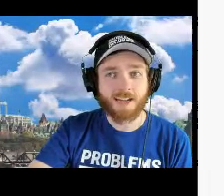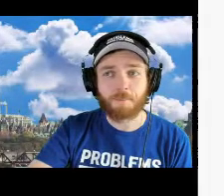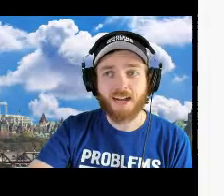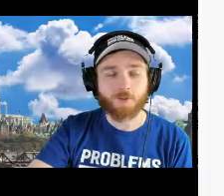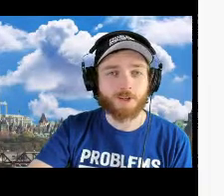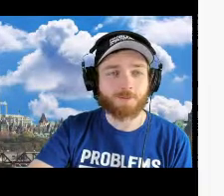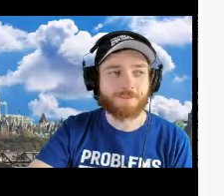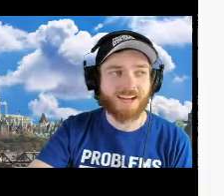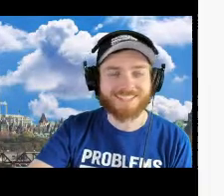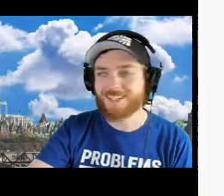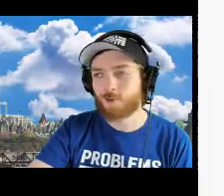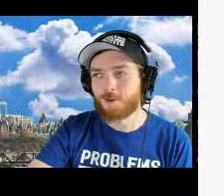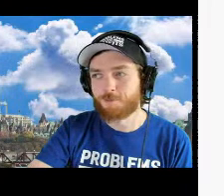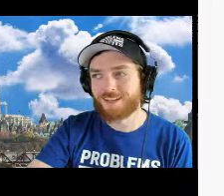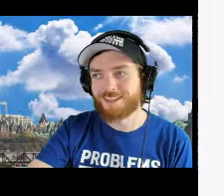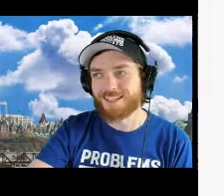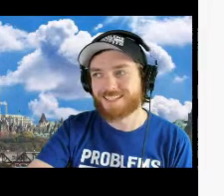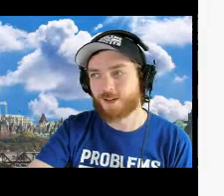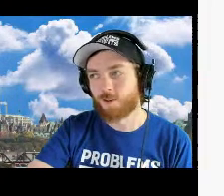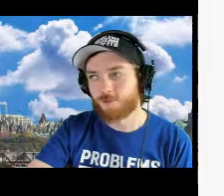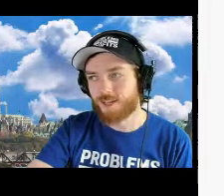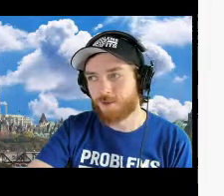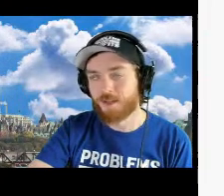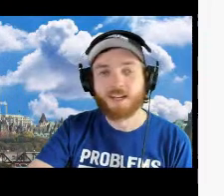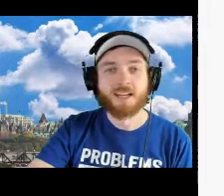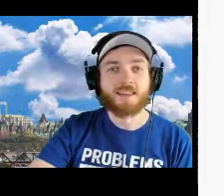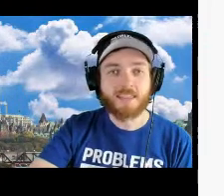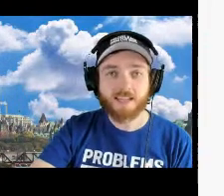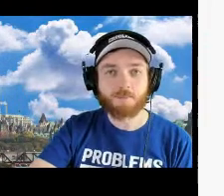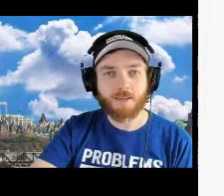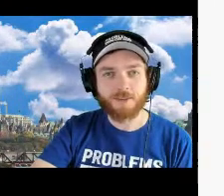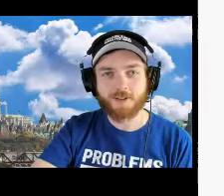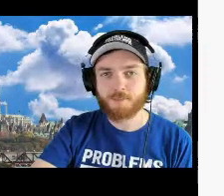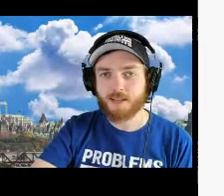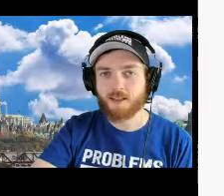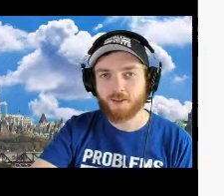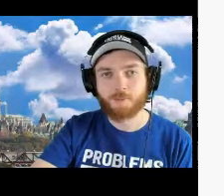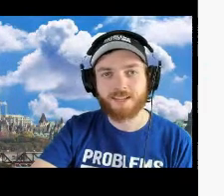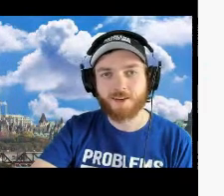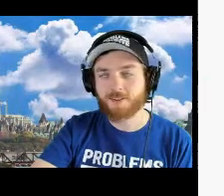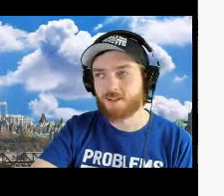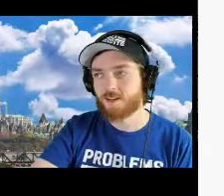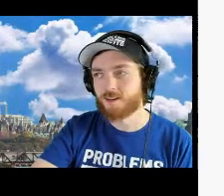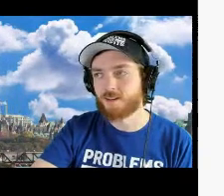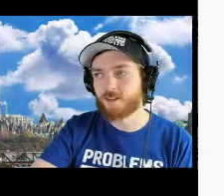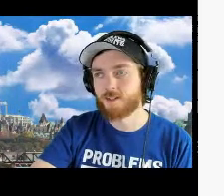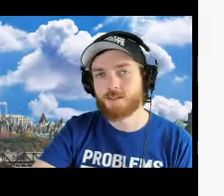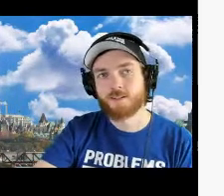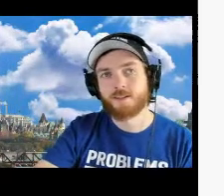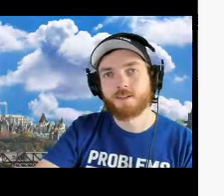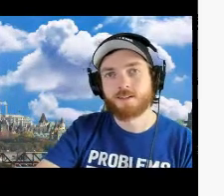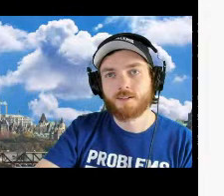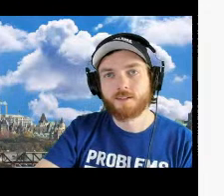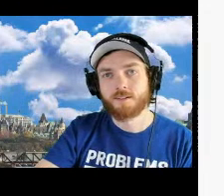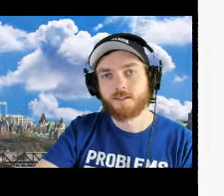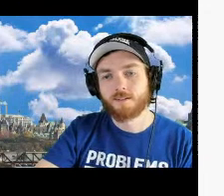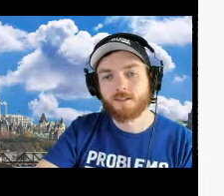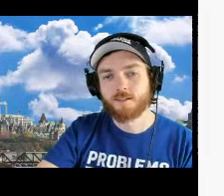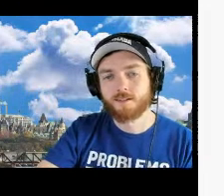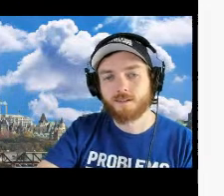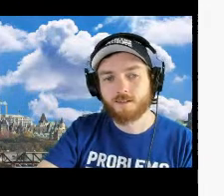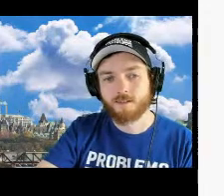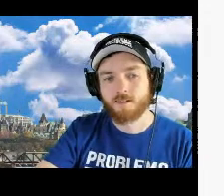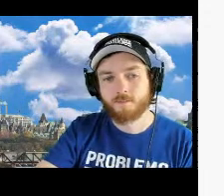0. Imagine, once we've got 0 mobility and 0 freedom, then maybe you can be a little bit healthier. Mobility has increased again